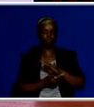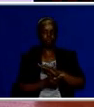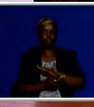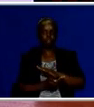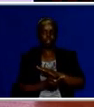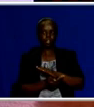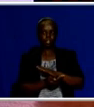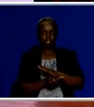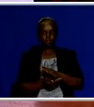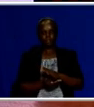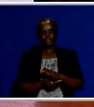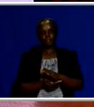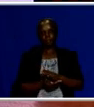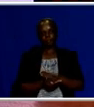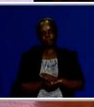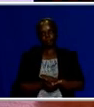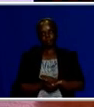the morning.